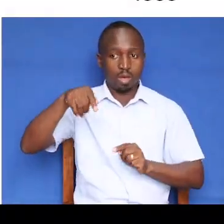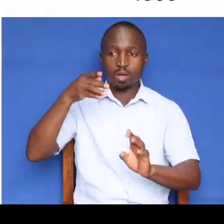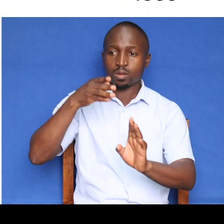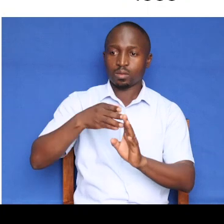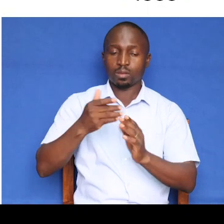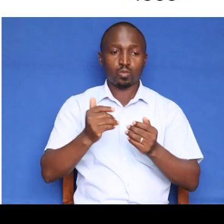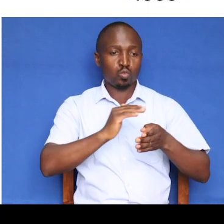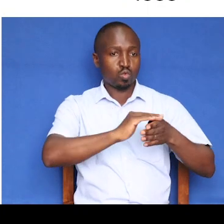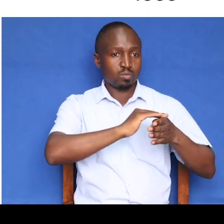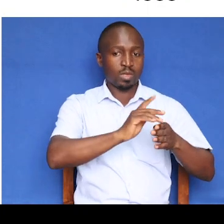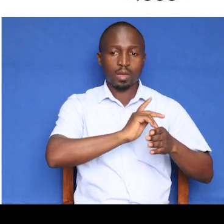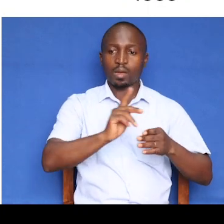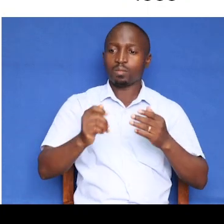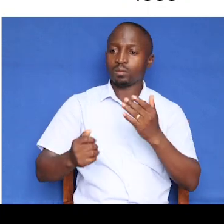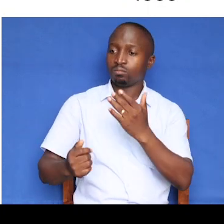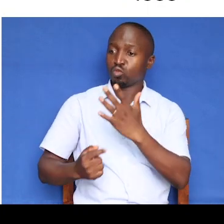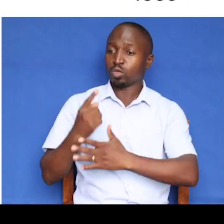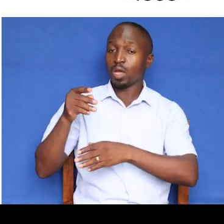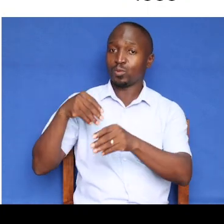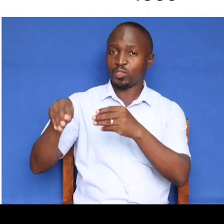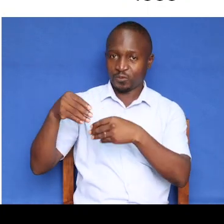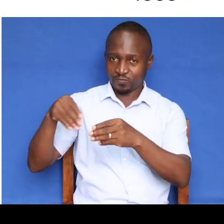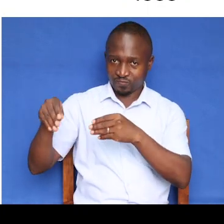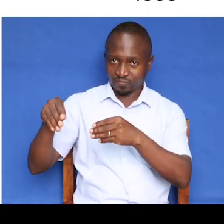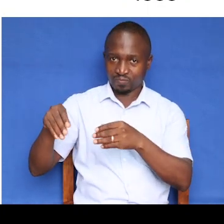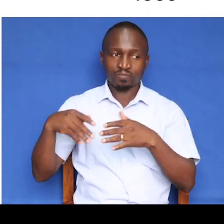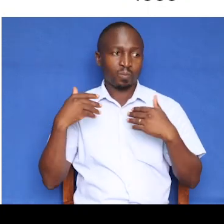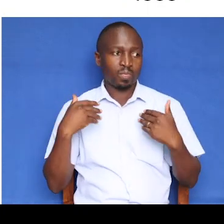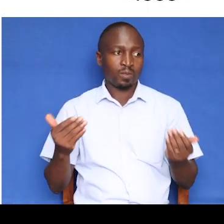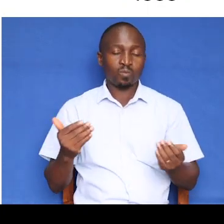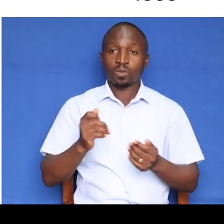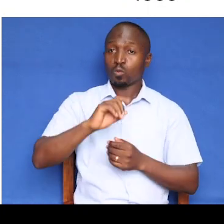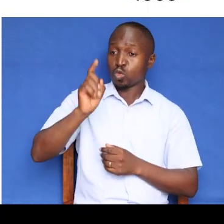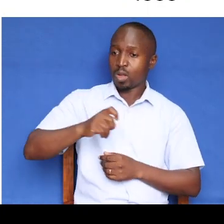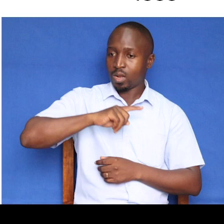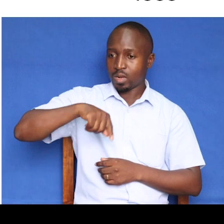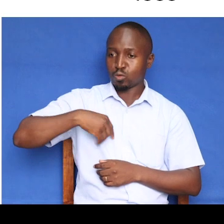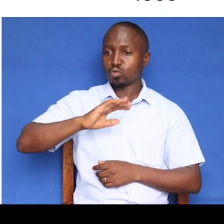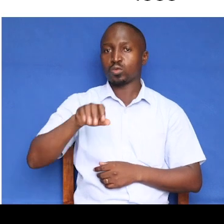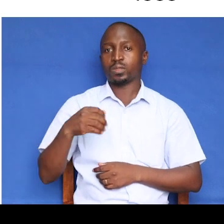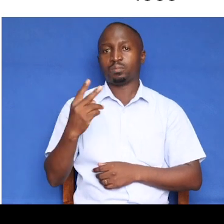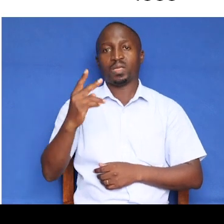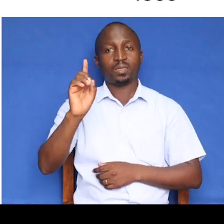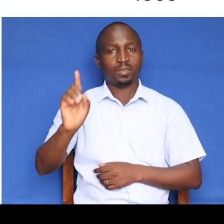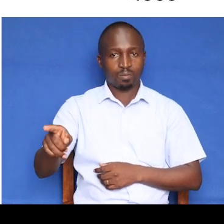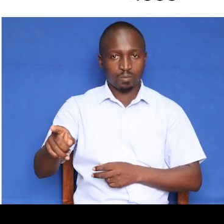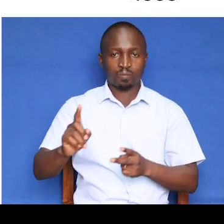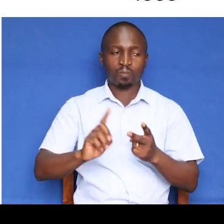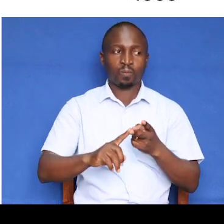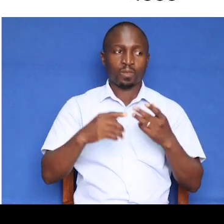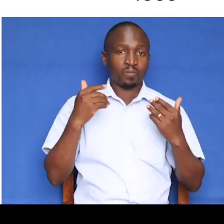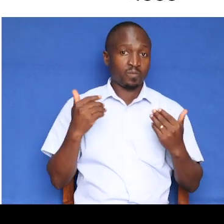make replacement of depreciation. So according to our question, we have two, capital consumption allowance and depreciation.